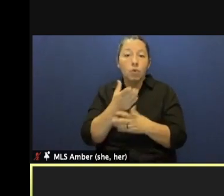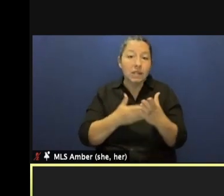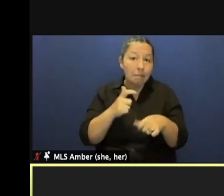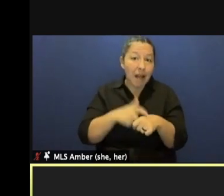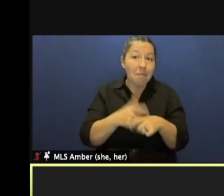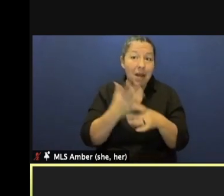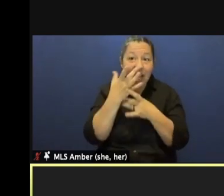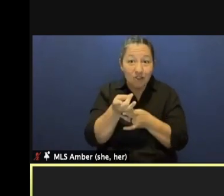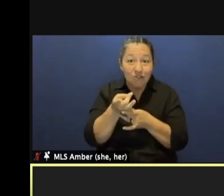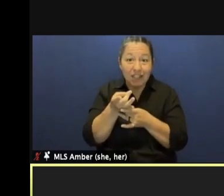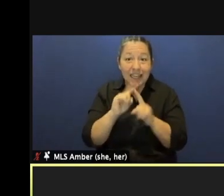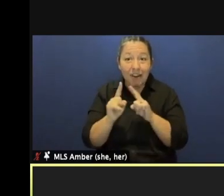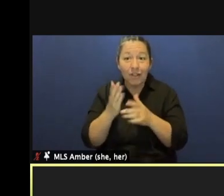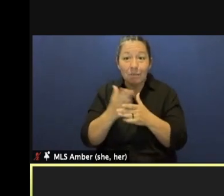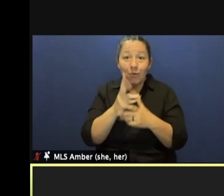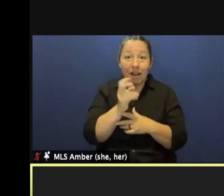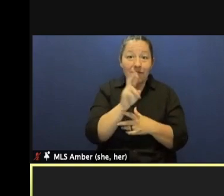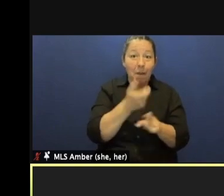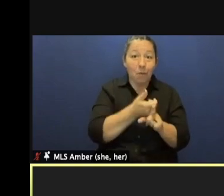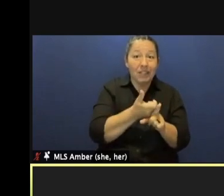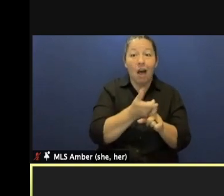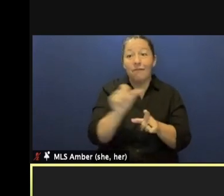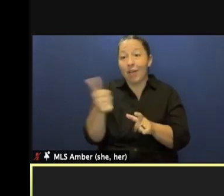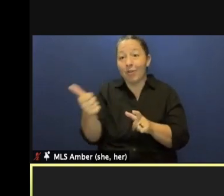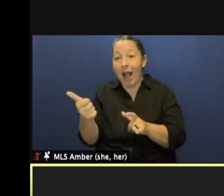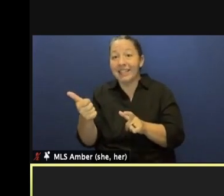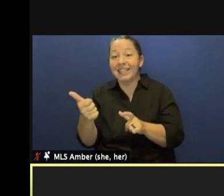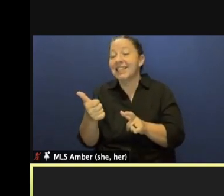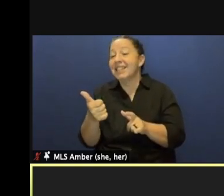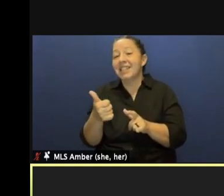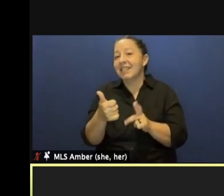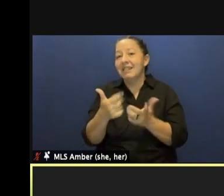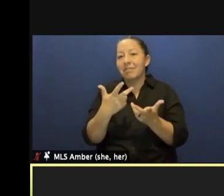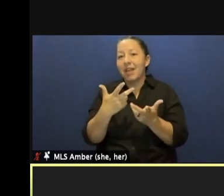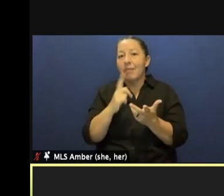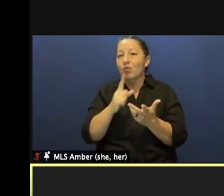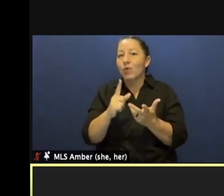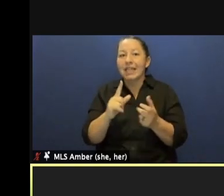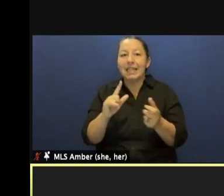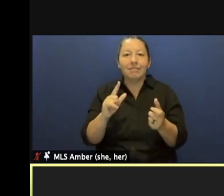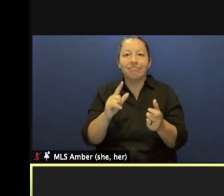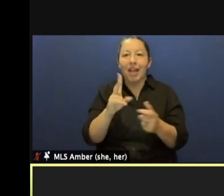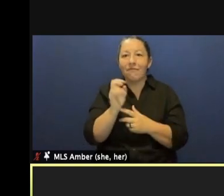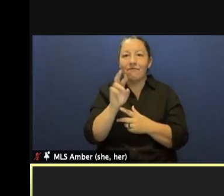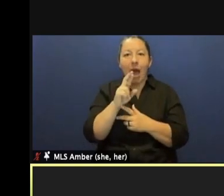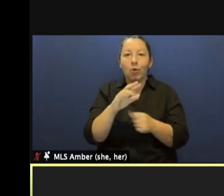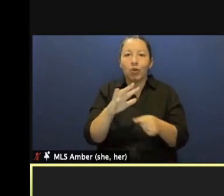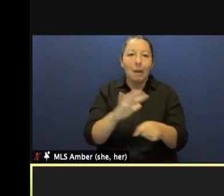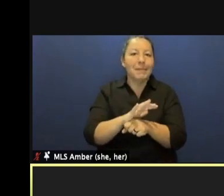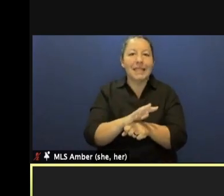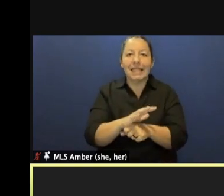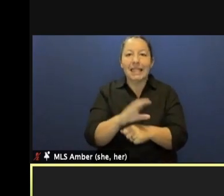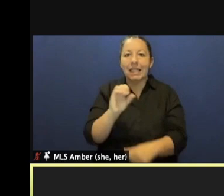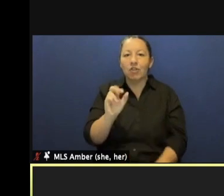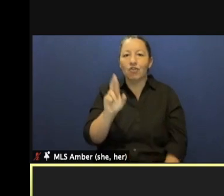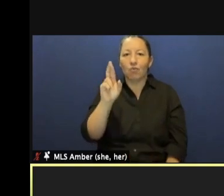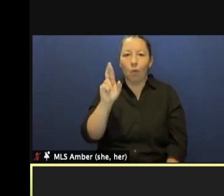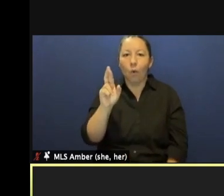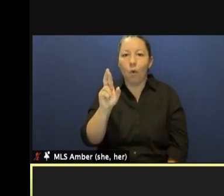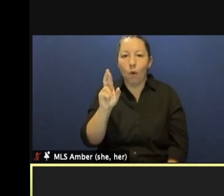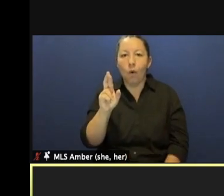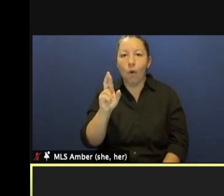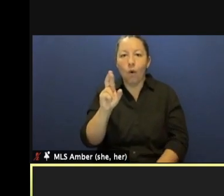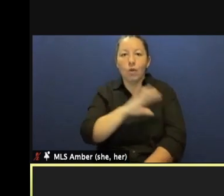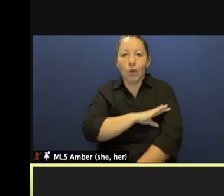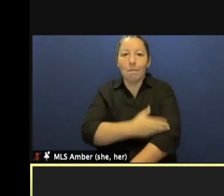between Viper and those. Quick hits on a couple of them. It's a completely solar electric powered mission. You'll notice